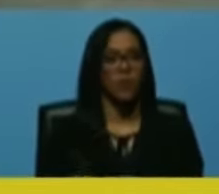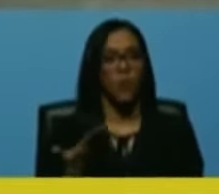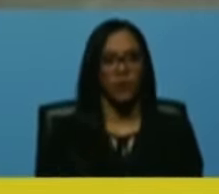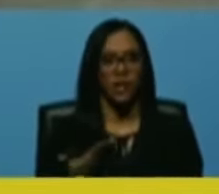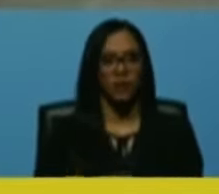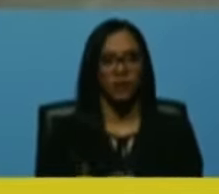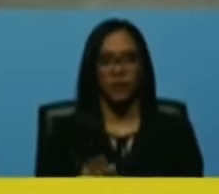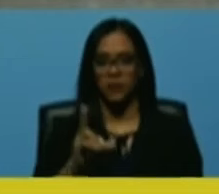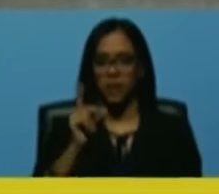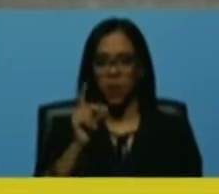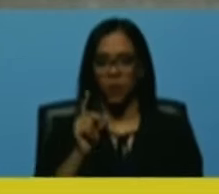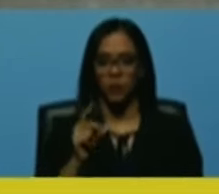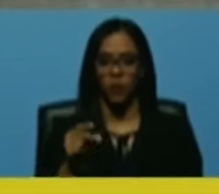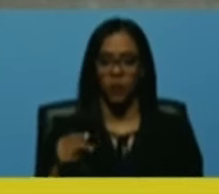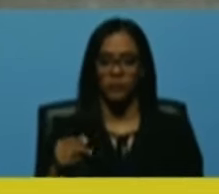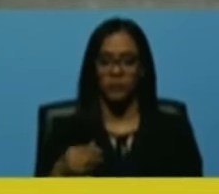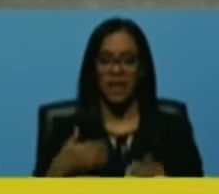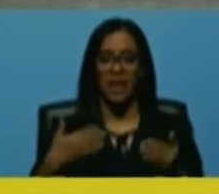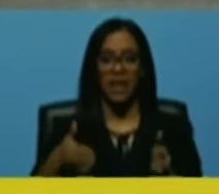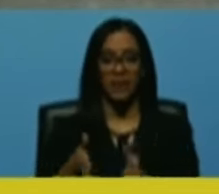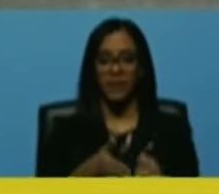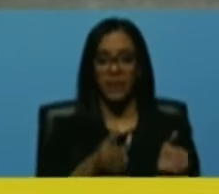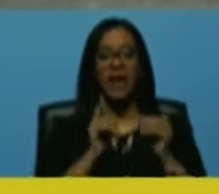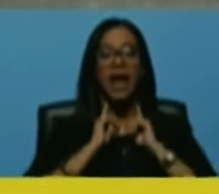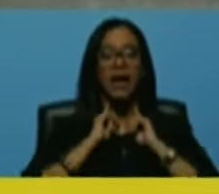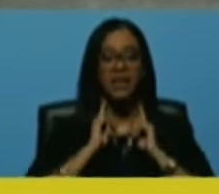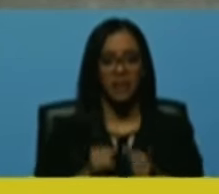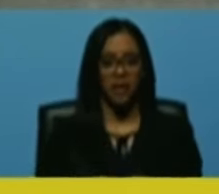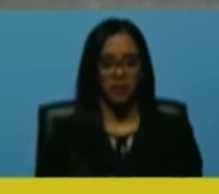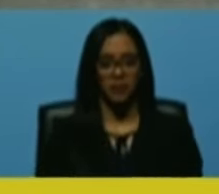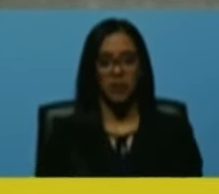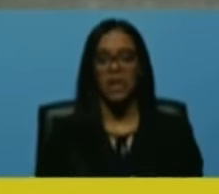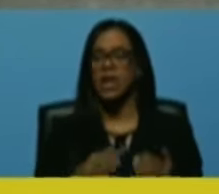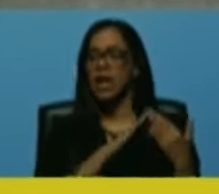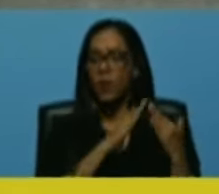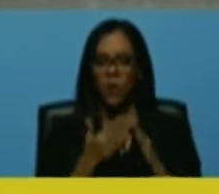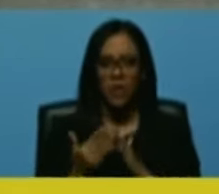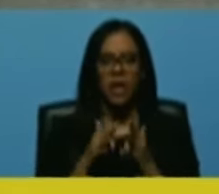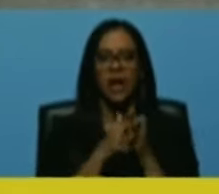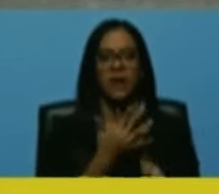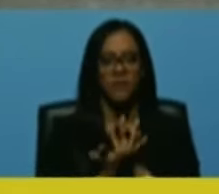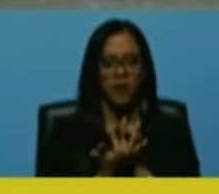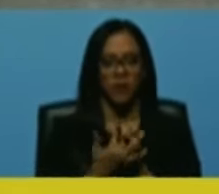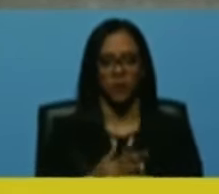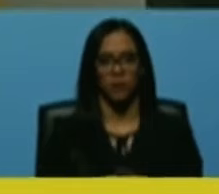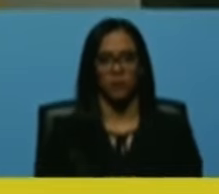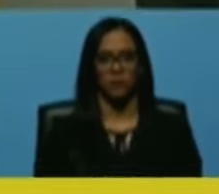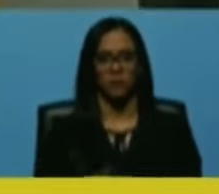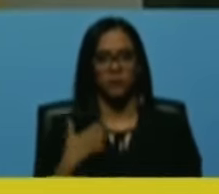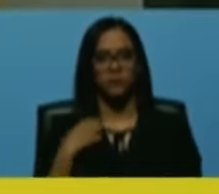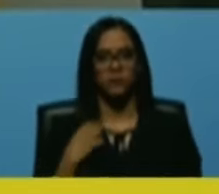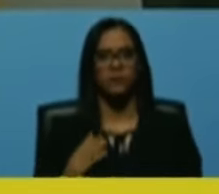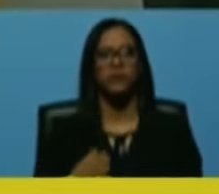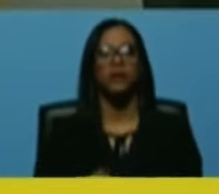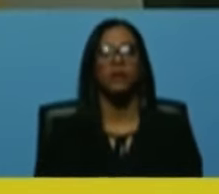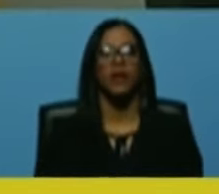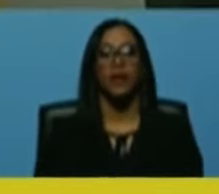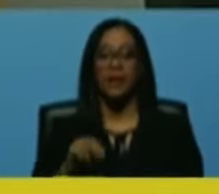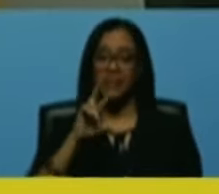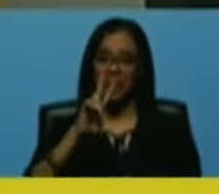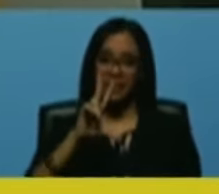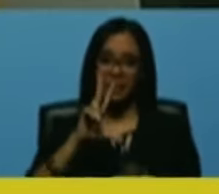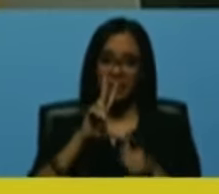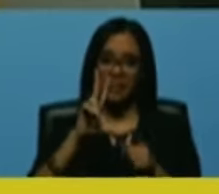Fundamental report. Second, viability in the community, in the neighborhood. Third